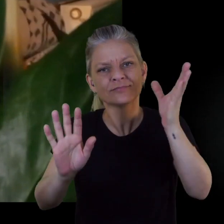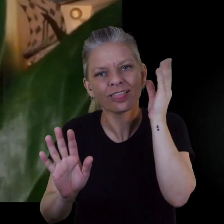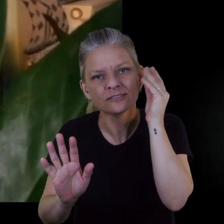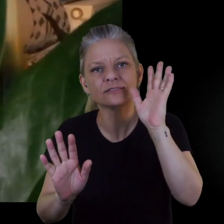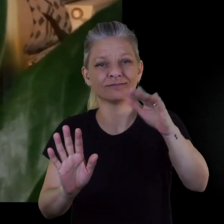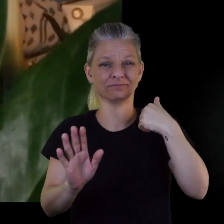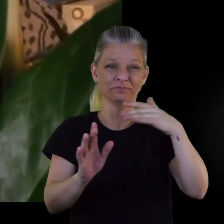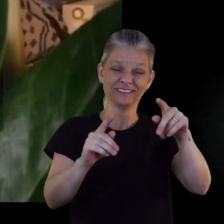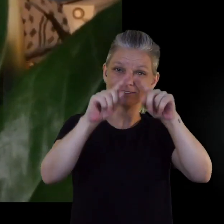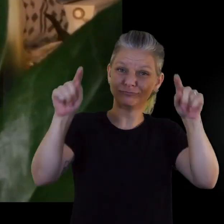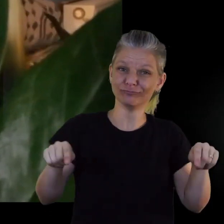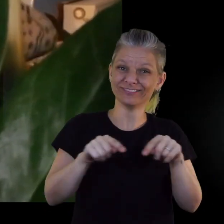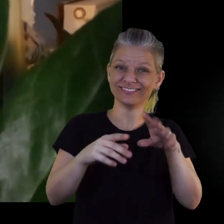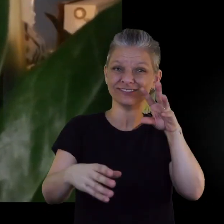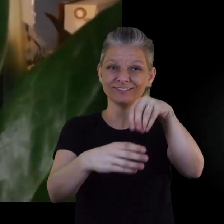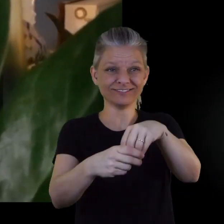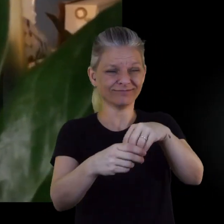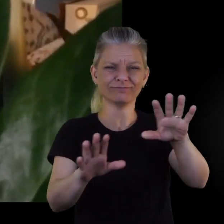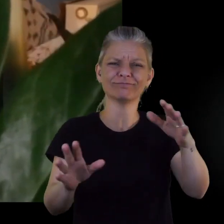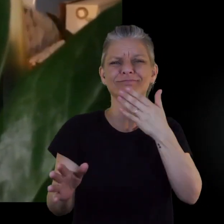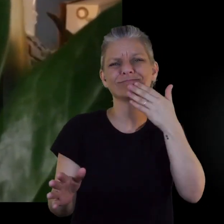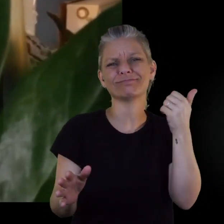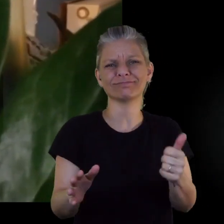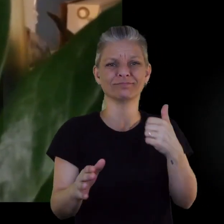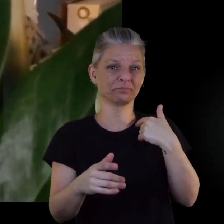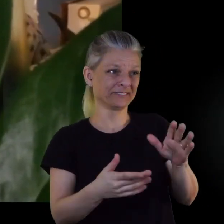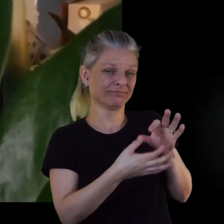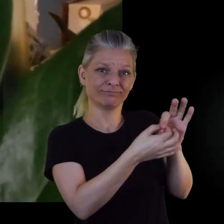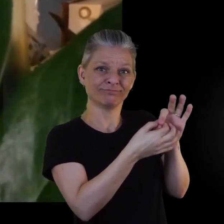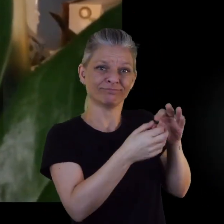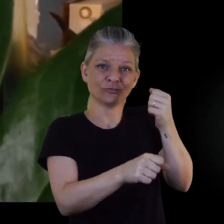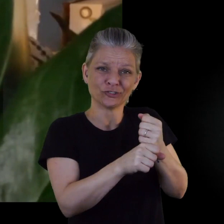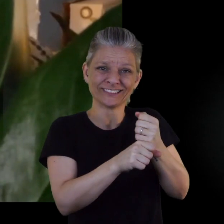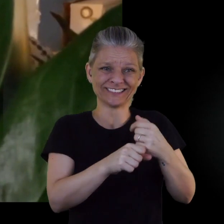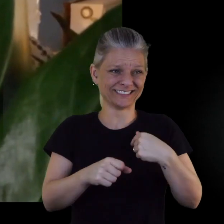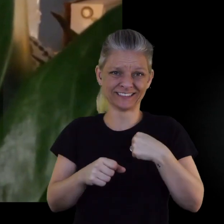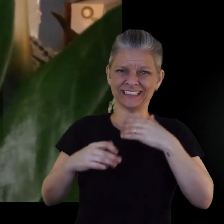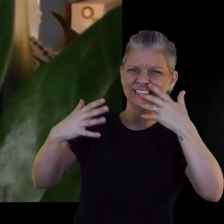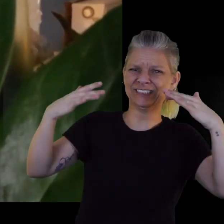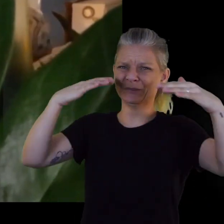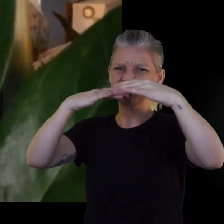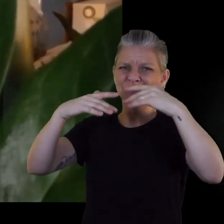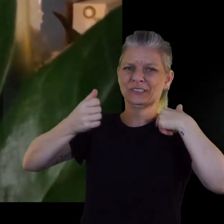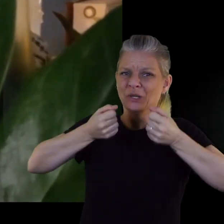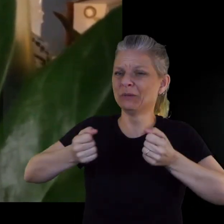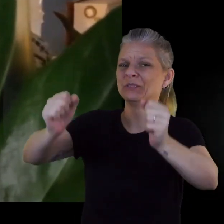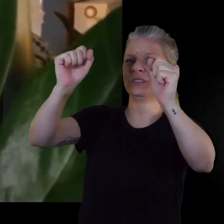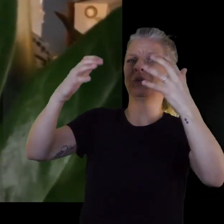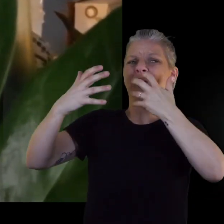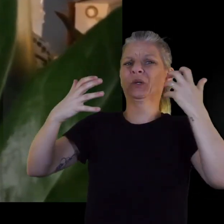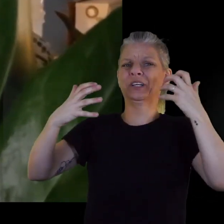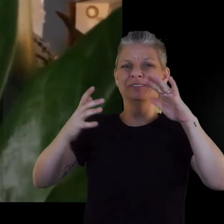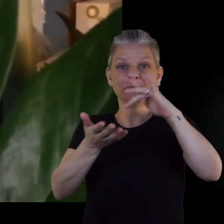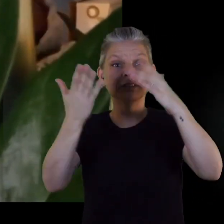been in the screen spitting freeze over sweet rhythms. I've been on the server with my G's and the heat's hitting. Open up the window, let my ego breathe. Exact middle of the night